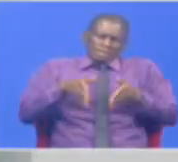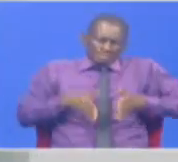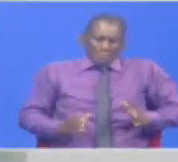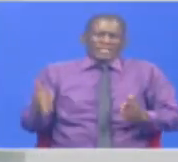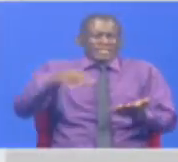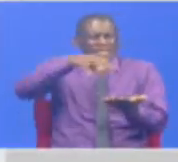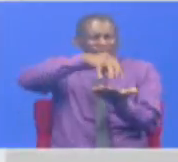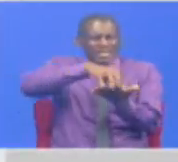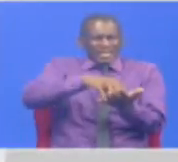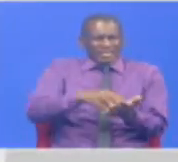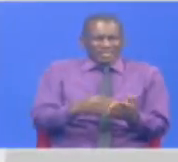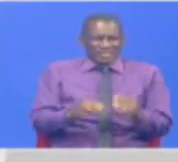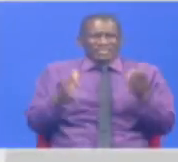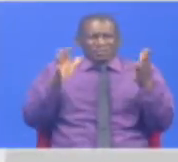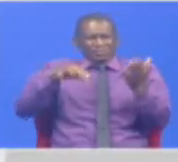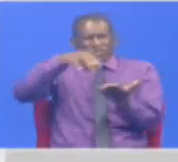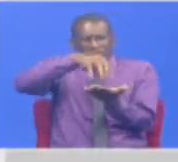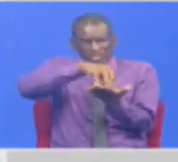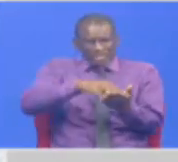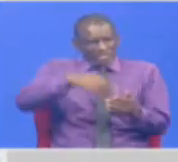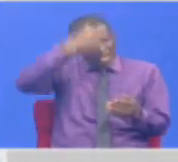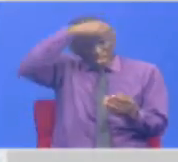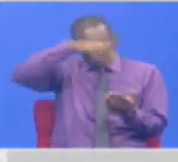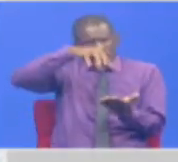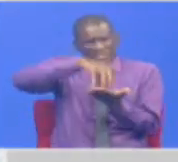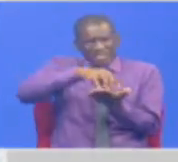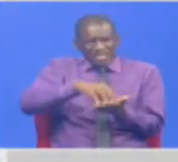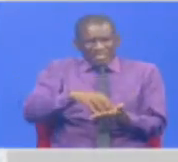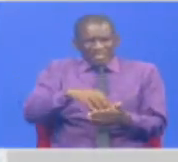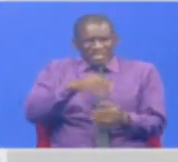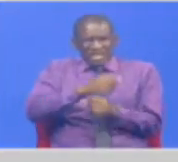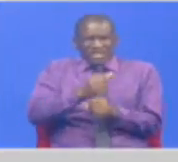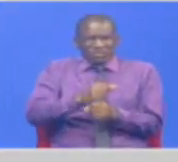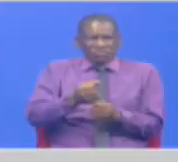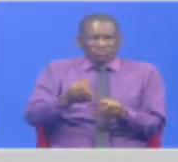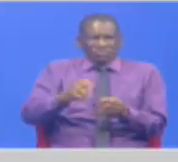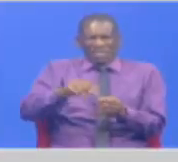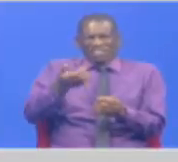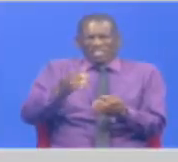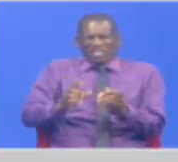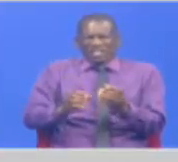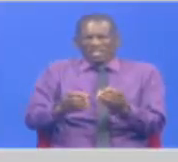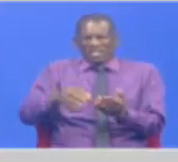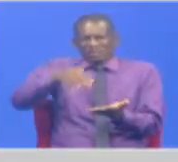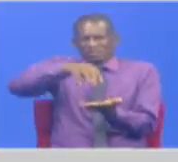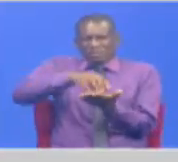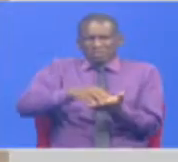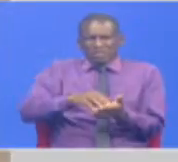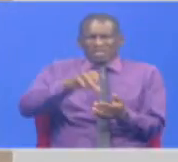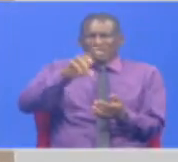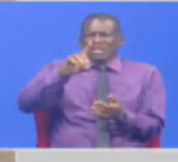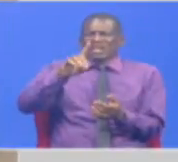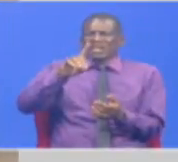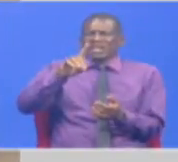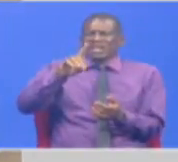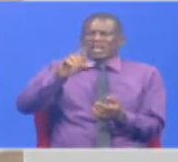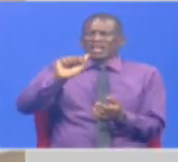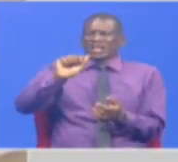cakes, graduation cakes. I do muffins, Danish pastries.